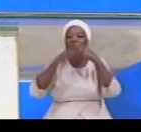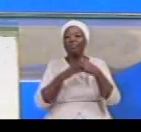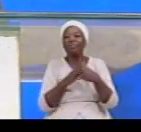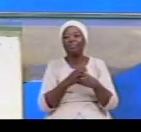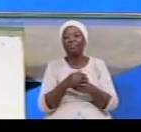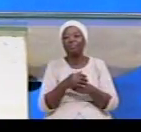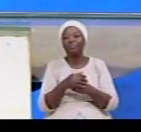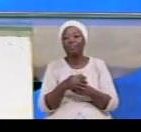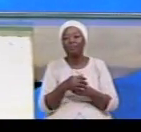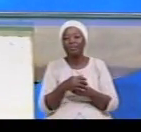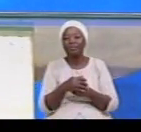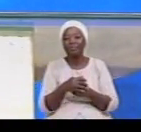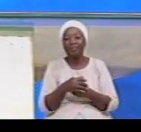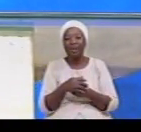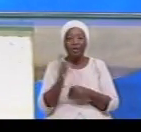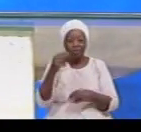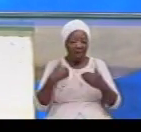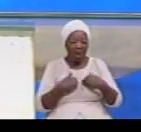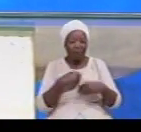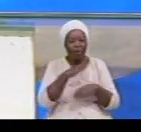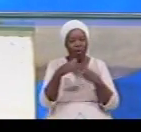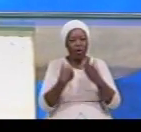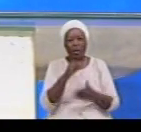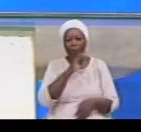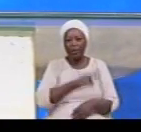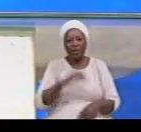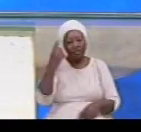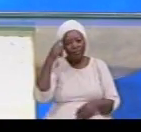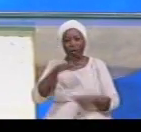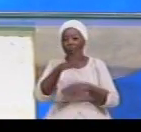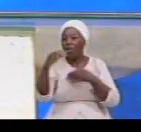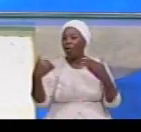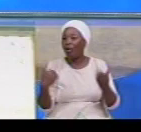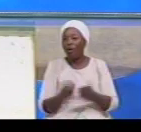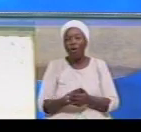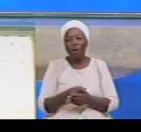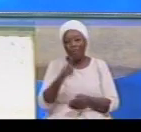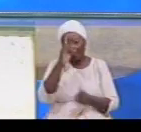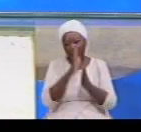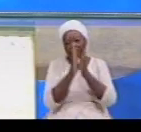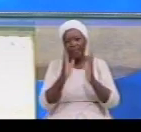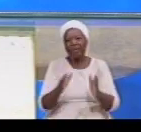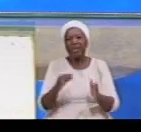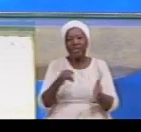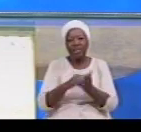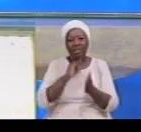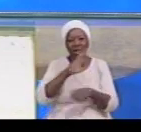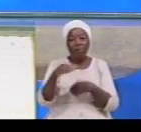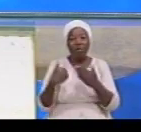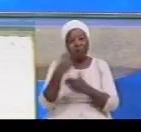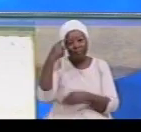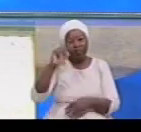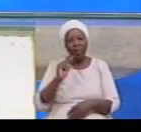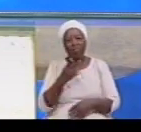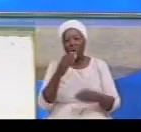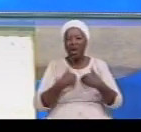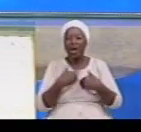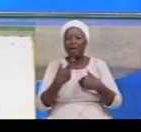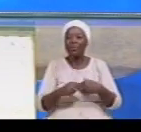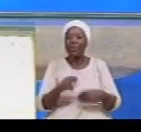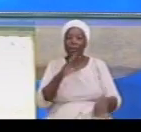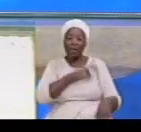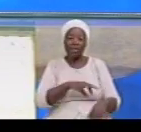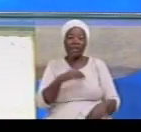We have all the benefits for every believer. It's all for us. We have the benefits of his broken body. It's all for